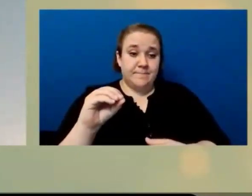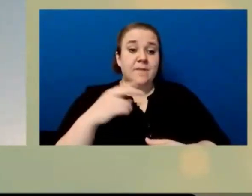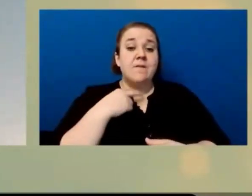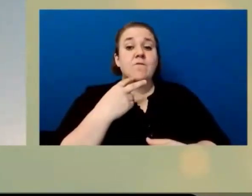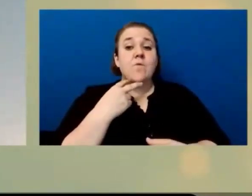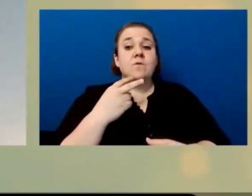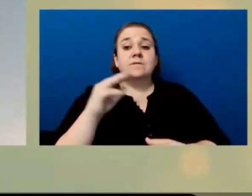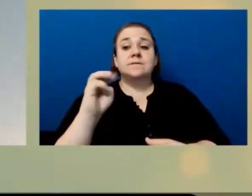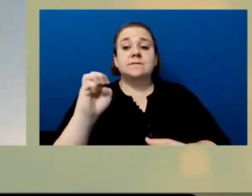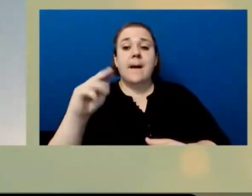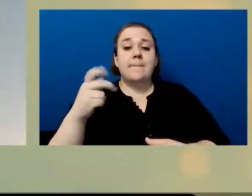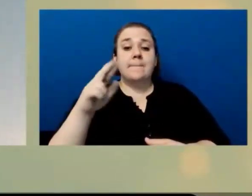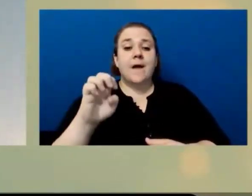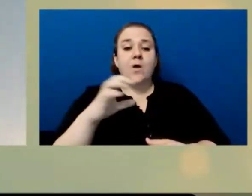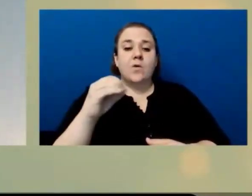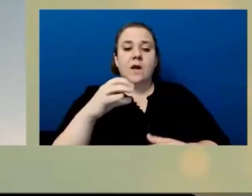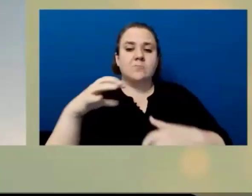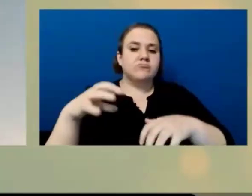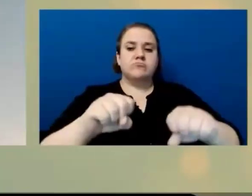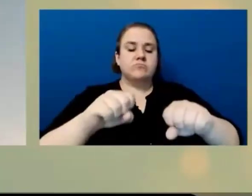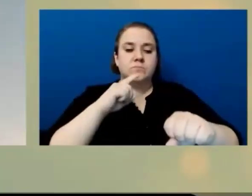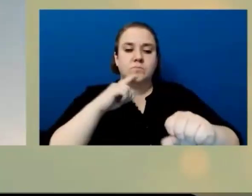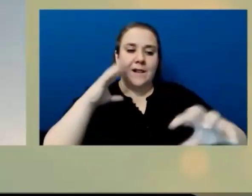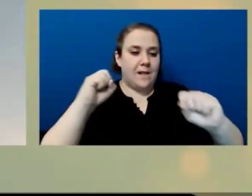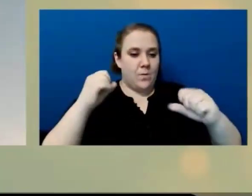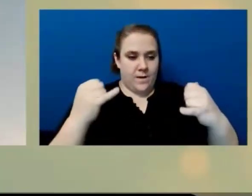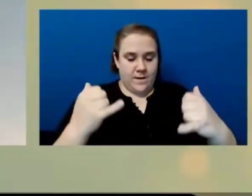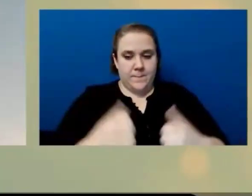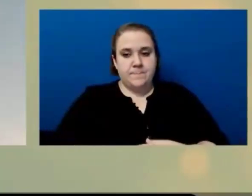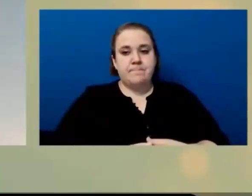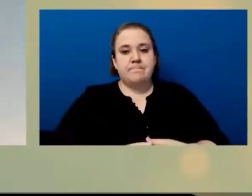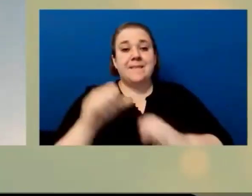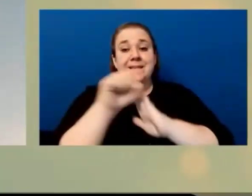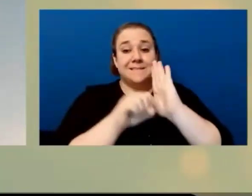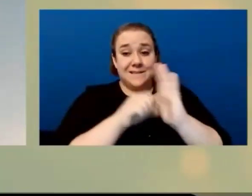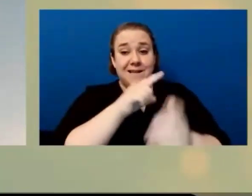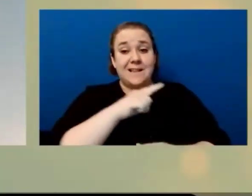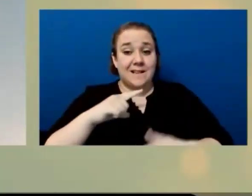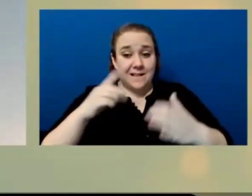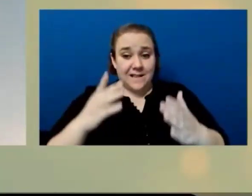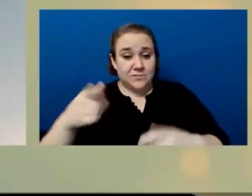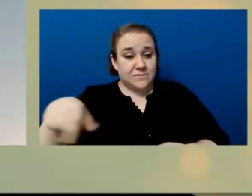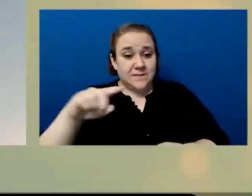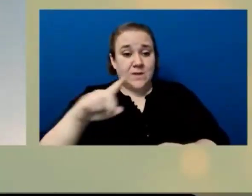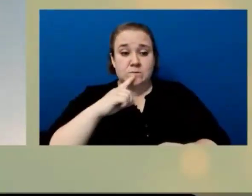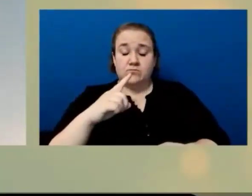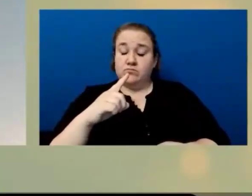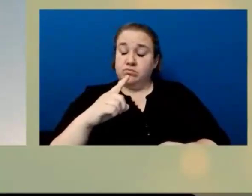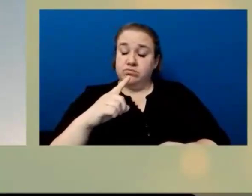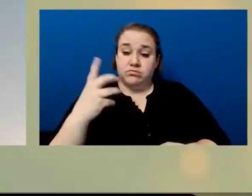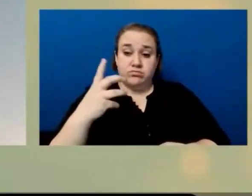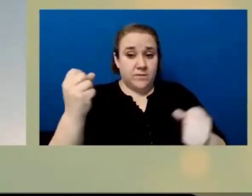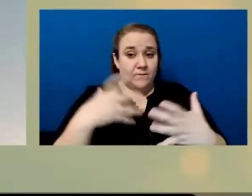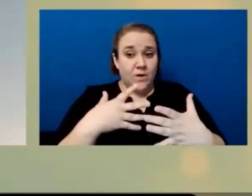interconnection. They are afraid of how life and death intertwine, so they have banned abortion. They